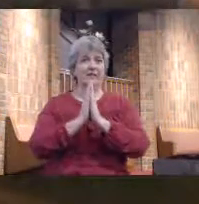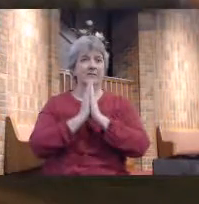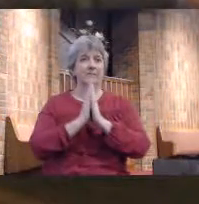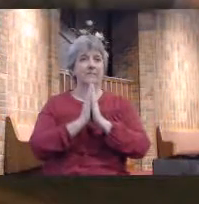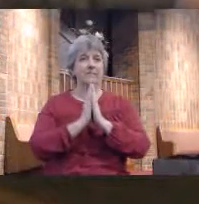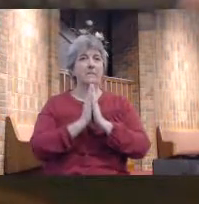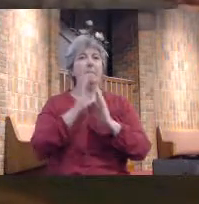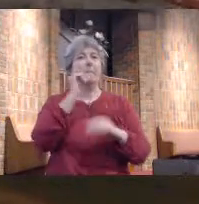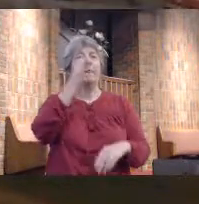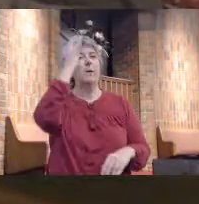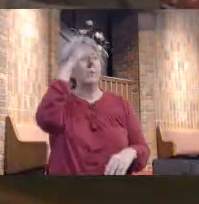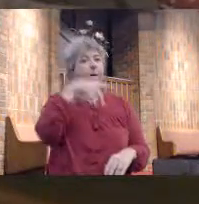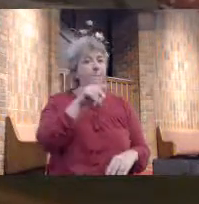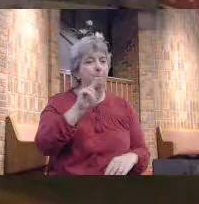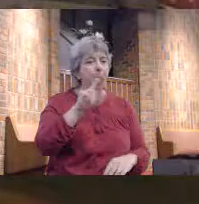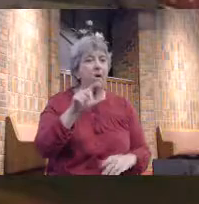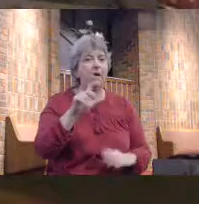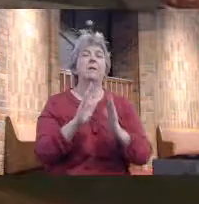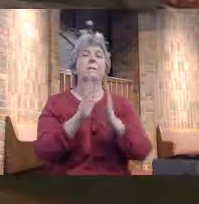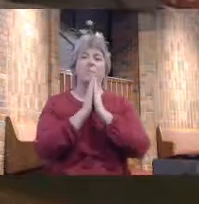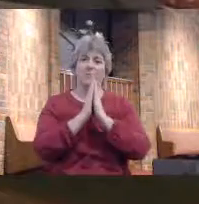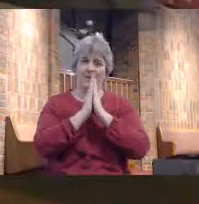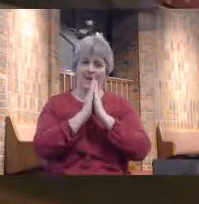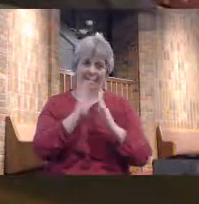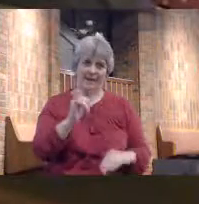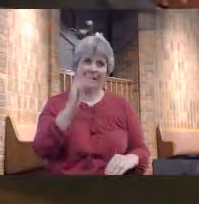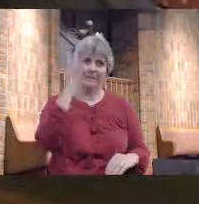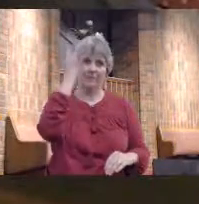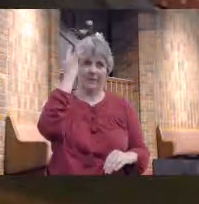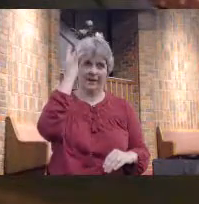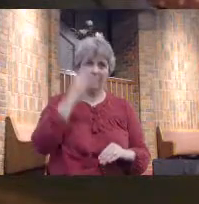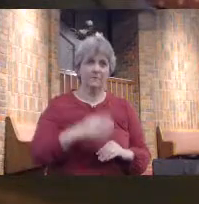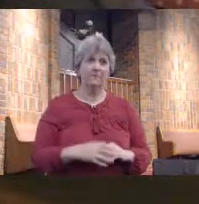And that's why Paul prayed.